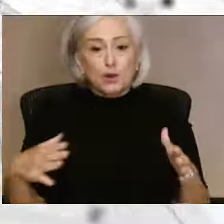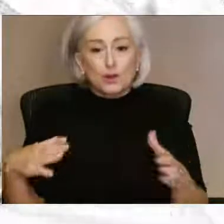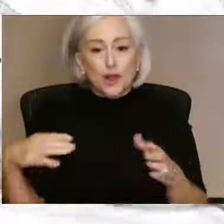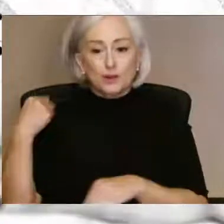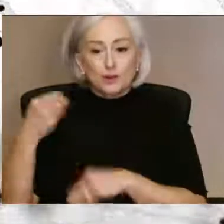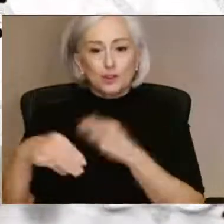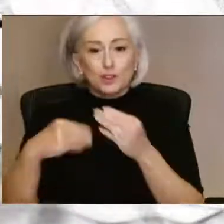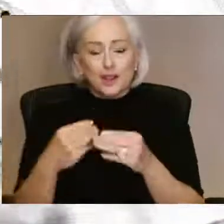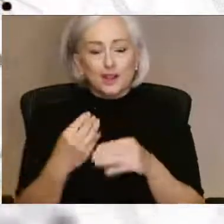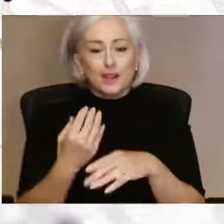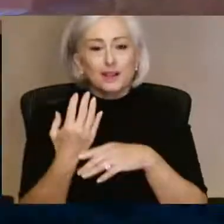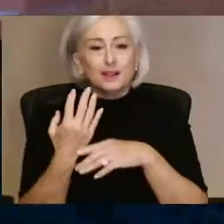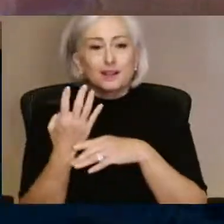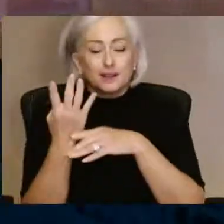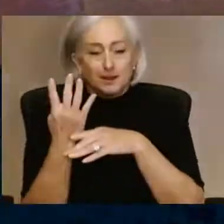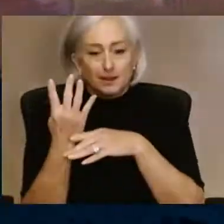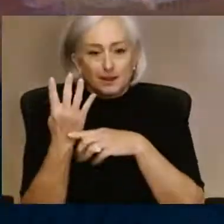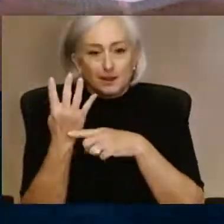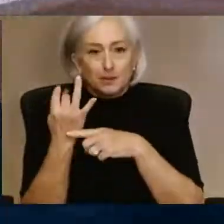begins now.